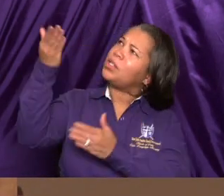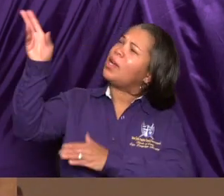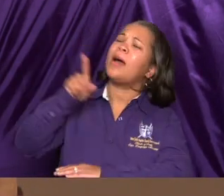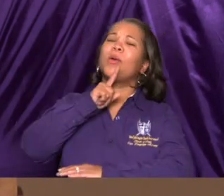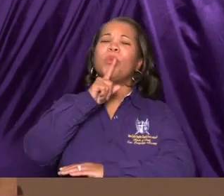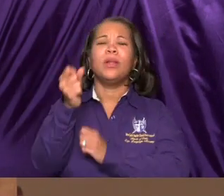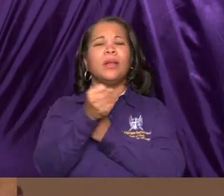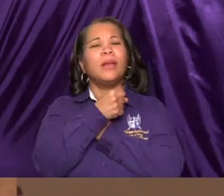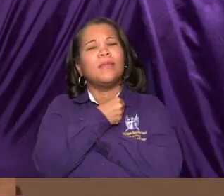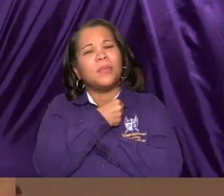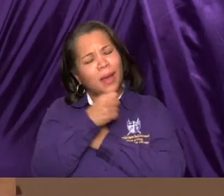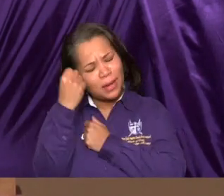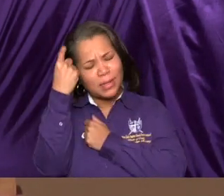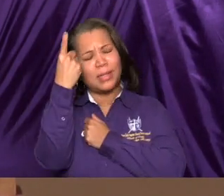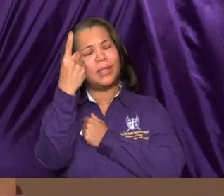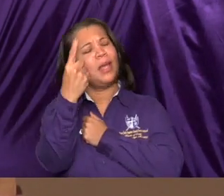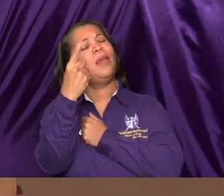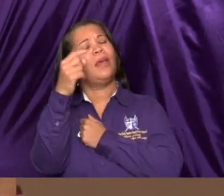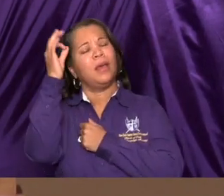Now I really get it, Reverend Powell.